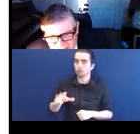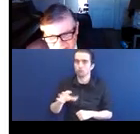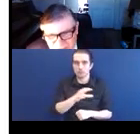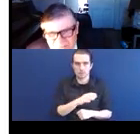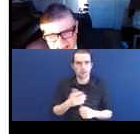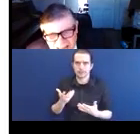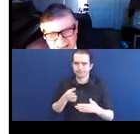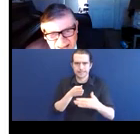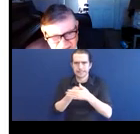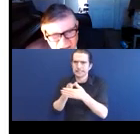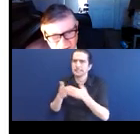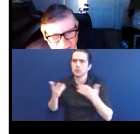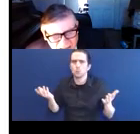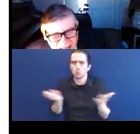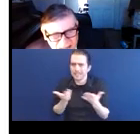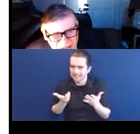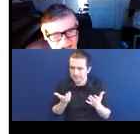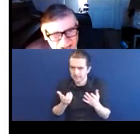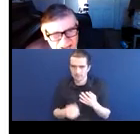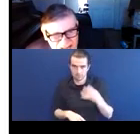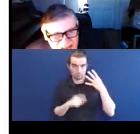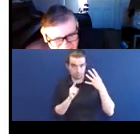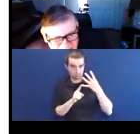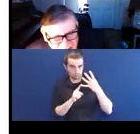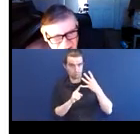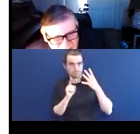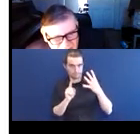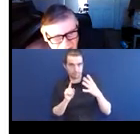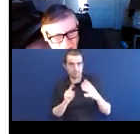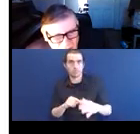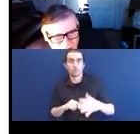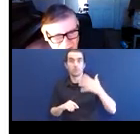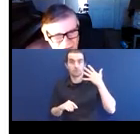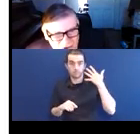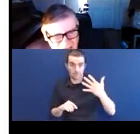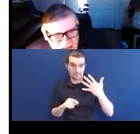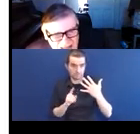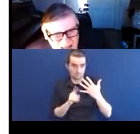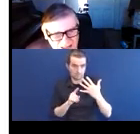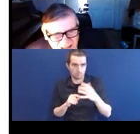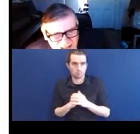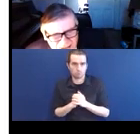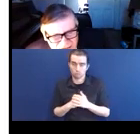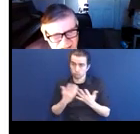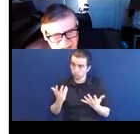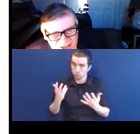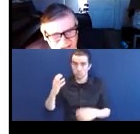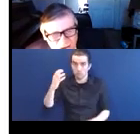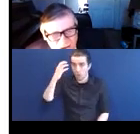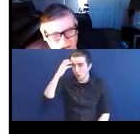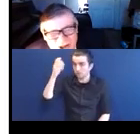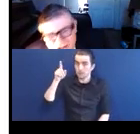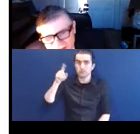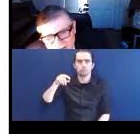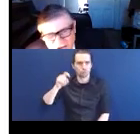and particularly for low and middle income countries. There are people on the call from the UK, Canada, New Zealand, and so